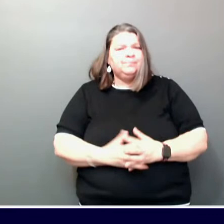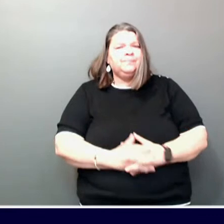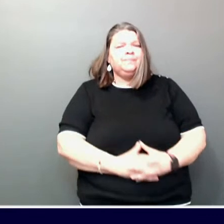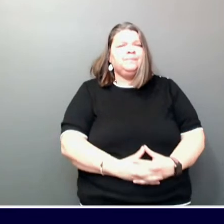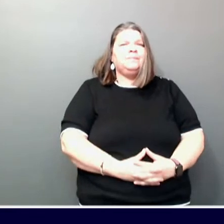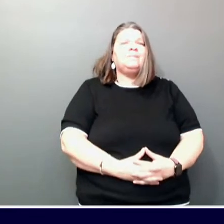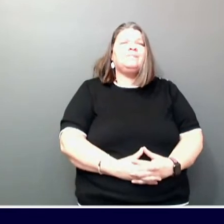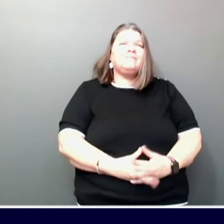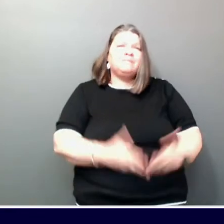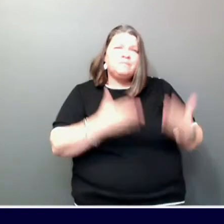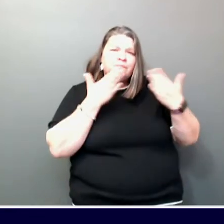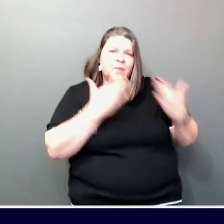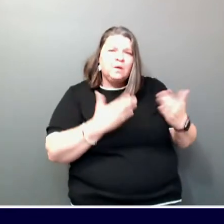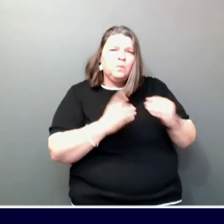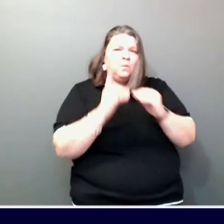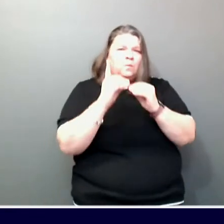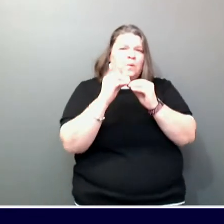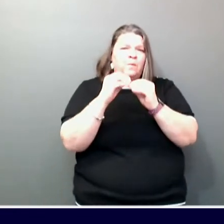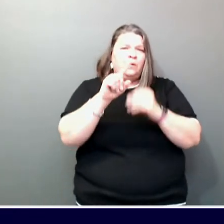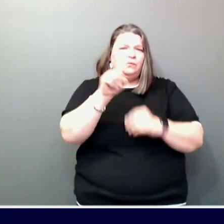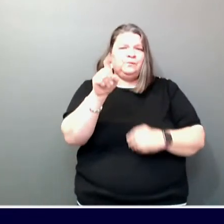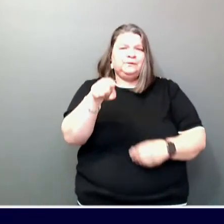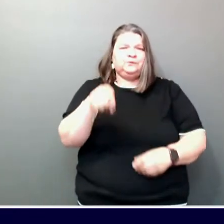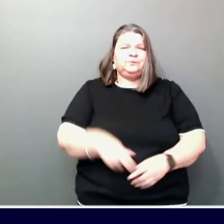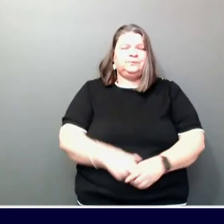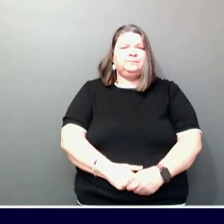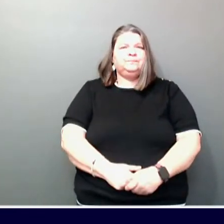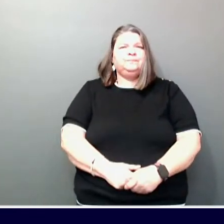question actually has to do with keeping on the mask